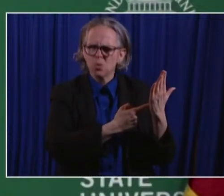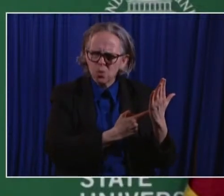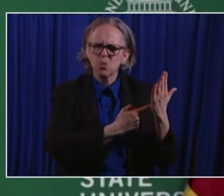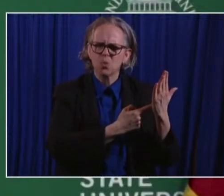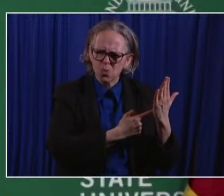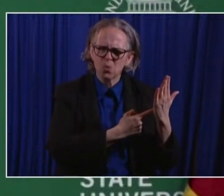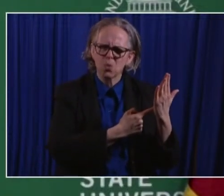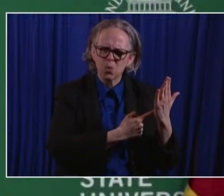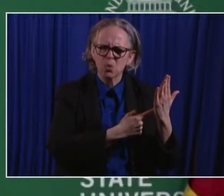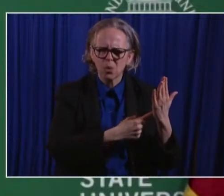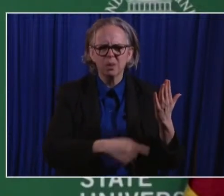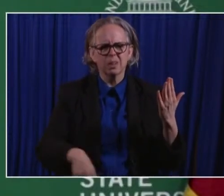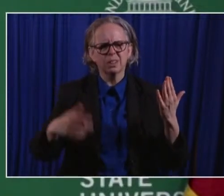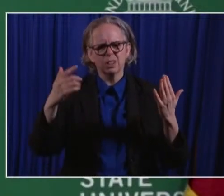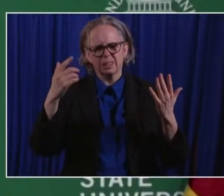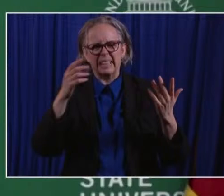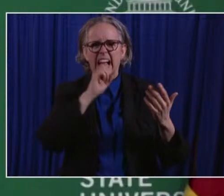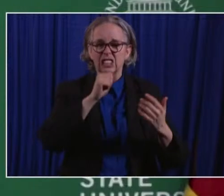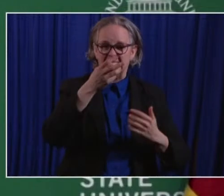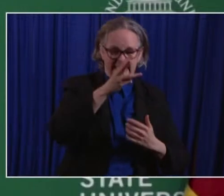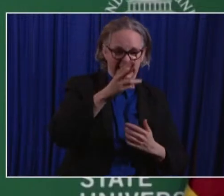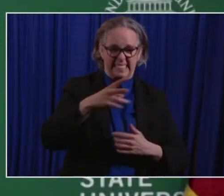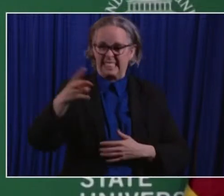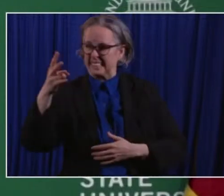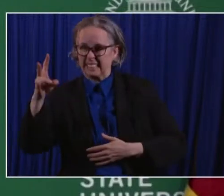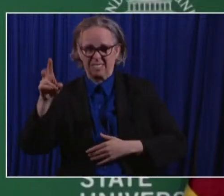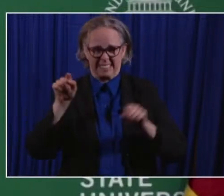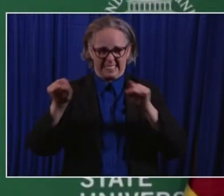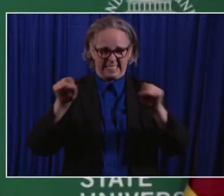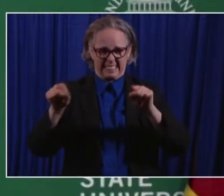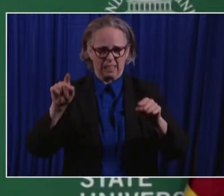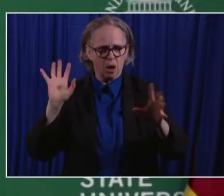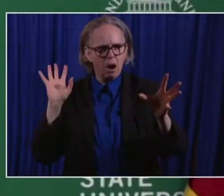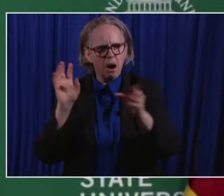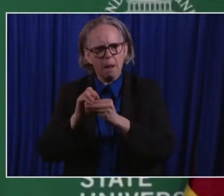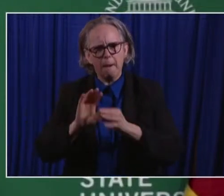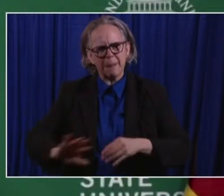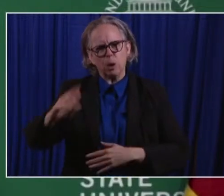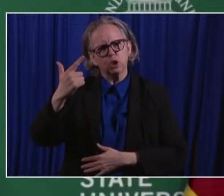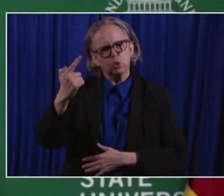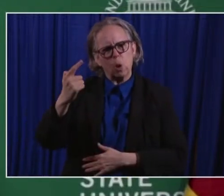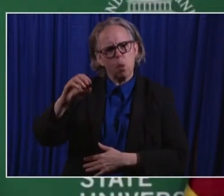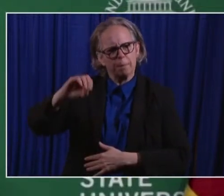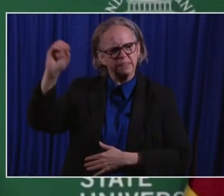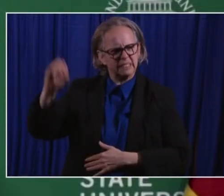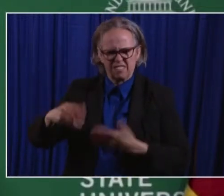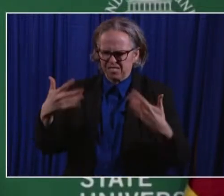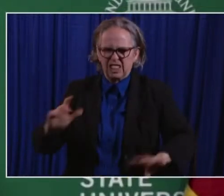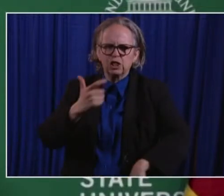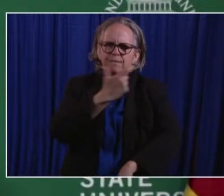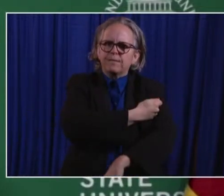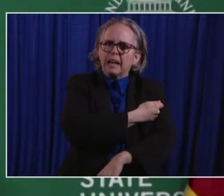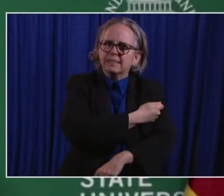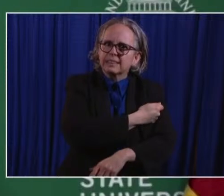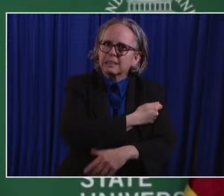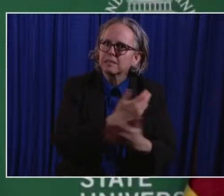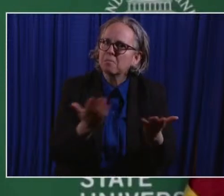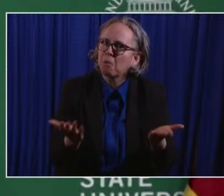of those 16 and 17 years of age have now been vaccinated in Ohio, at least having their first